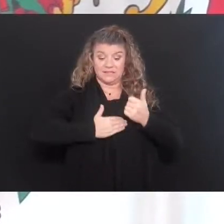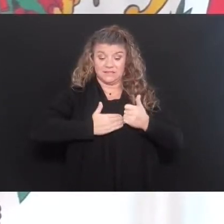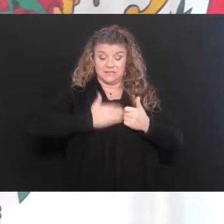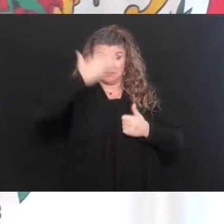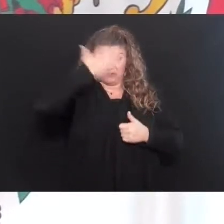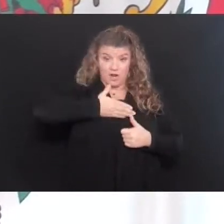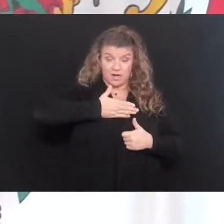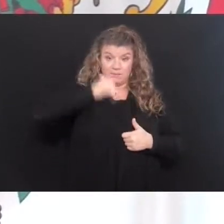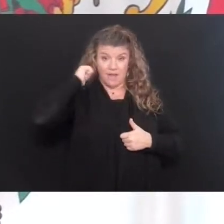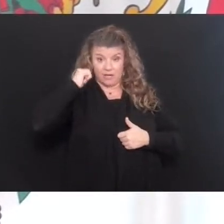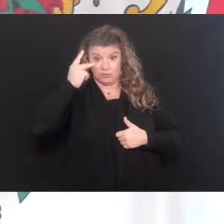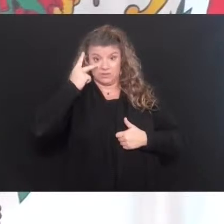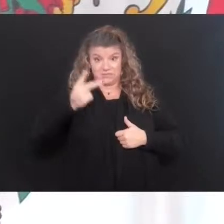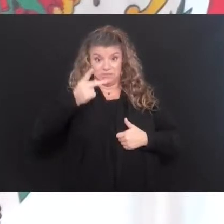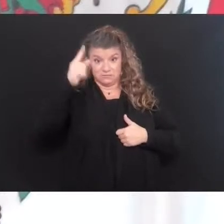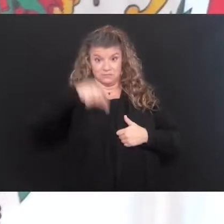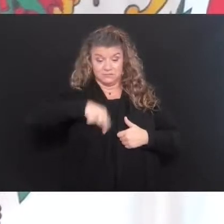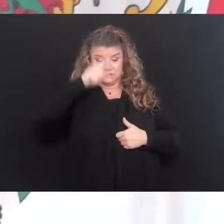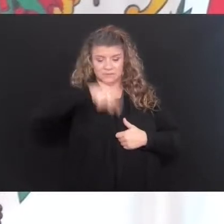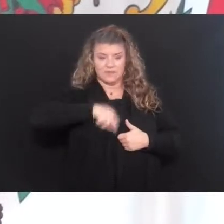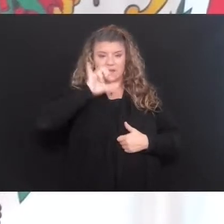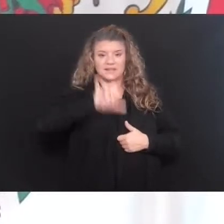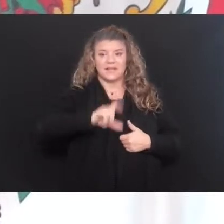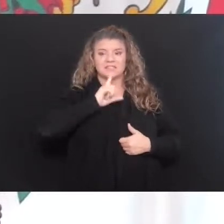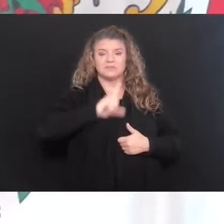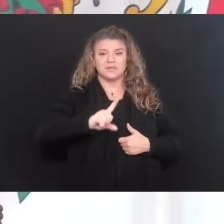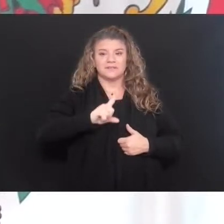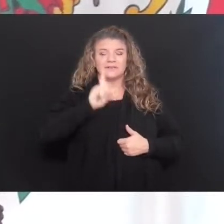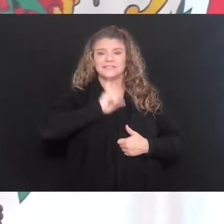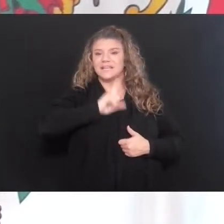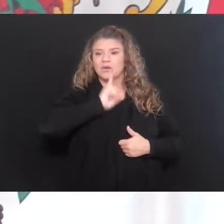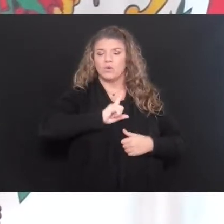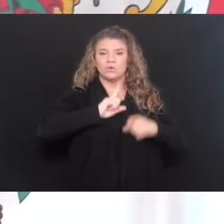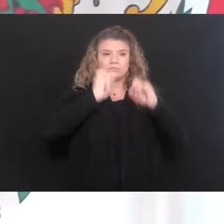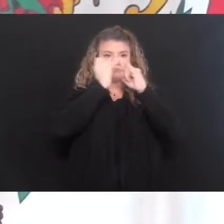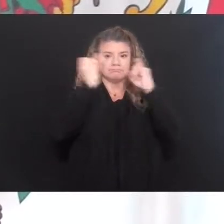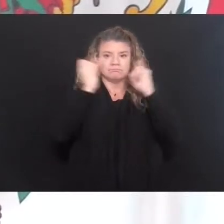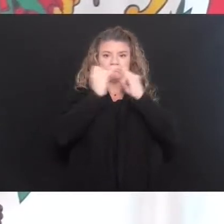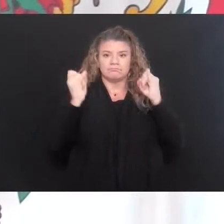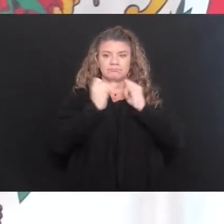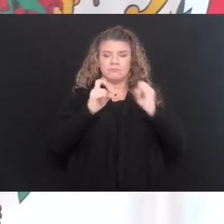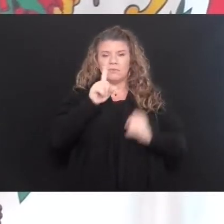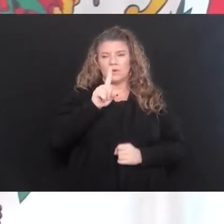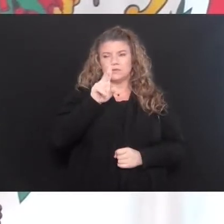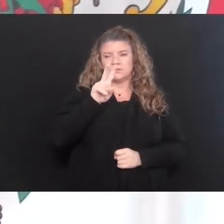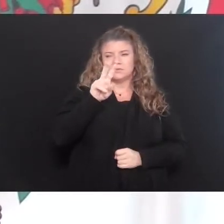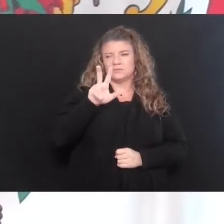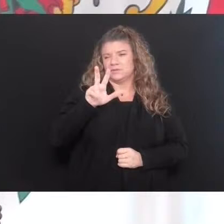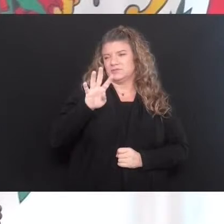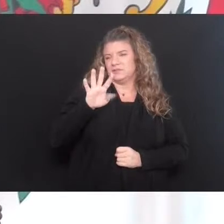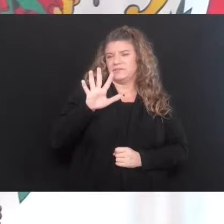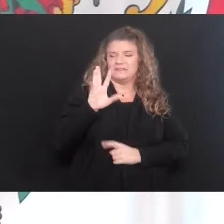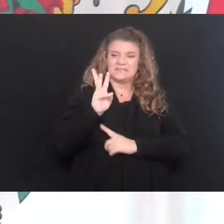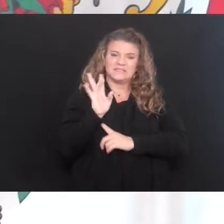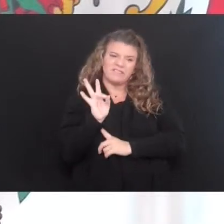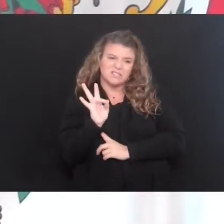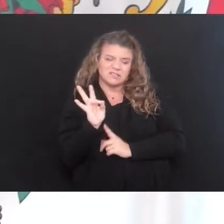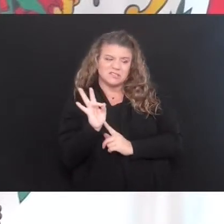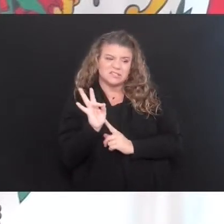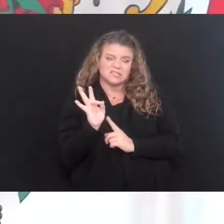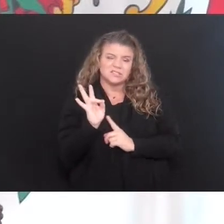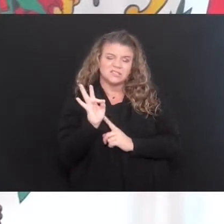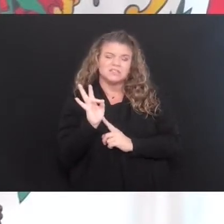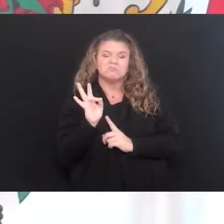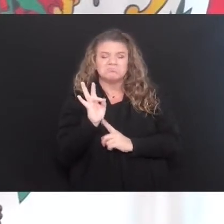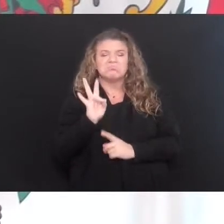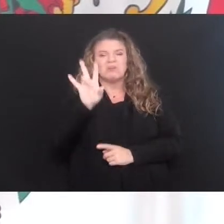here. It's pretty much single spaced, and there's about 1, 2, 3, 4, 5, 6, 7. There's